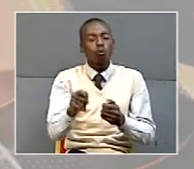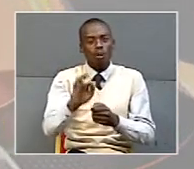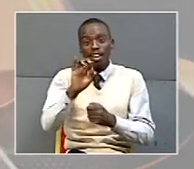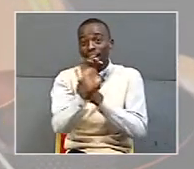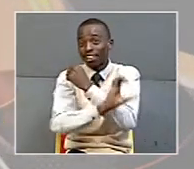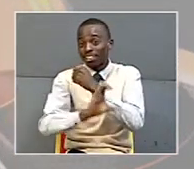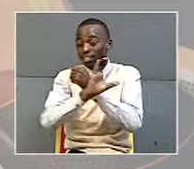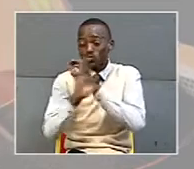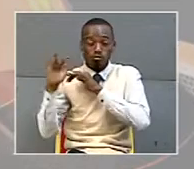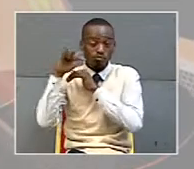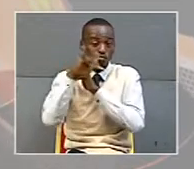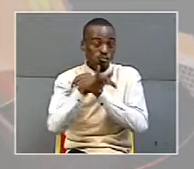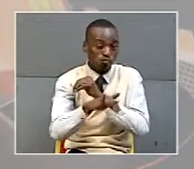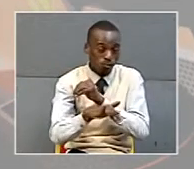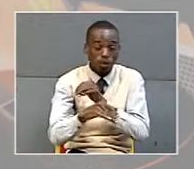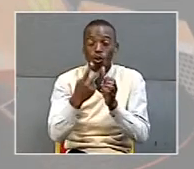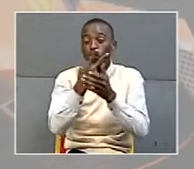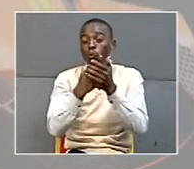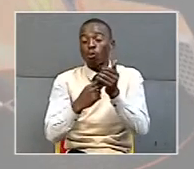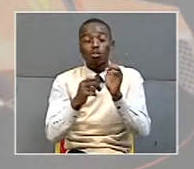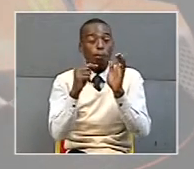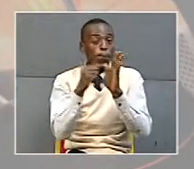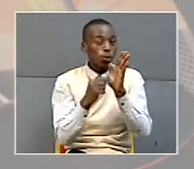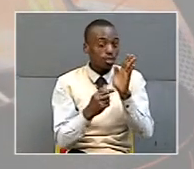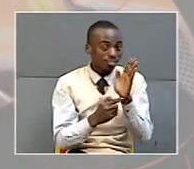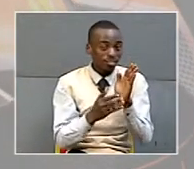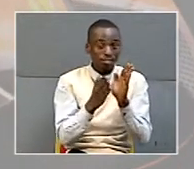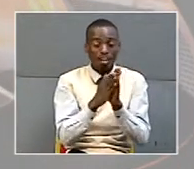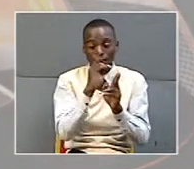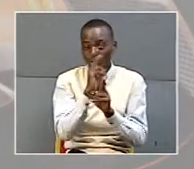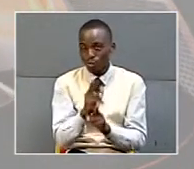in the country competing for both points and honor.